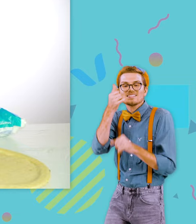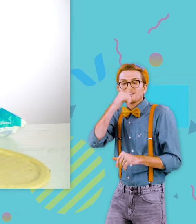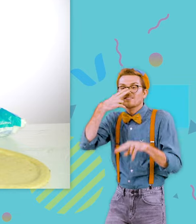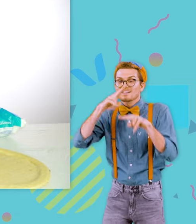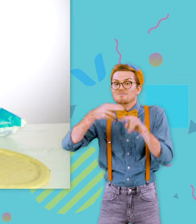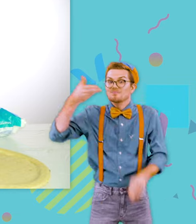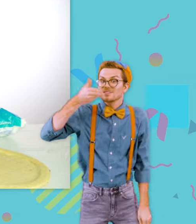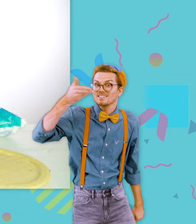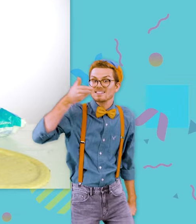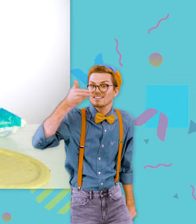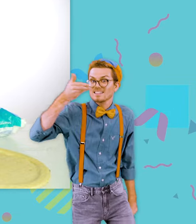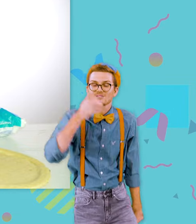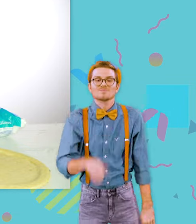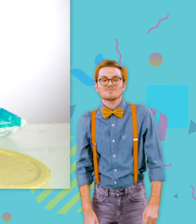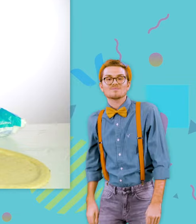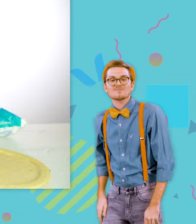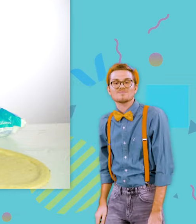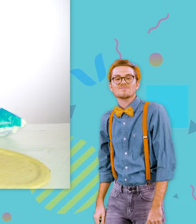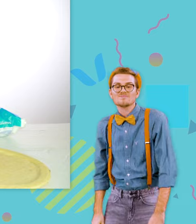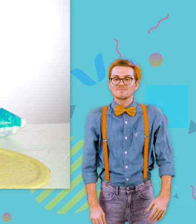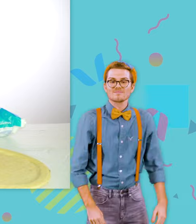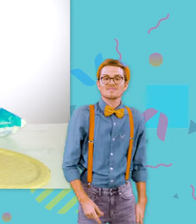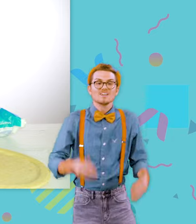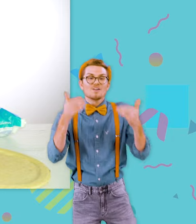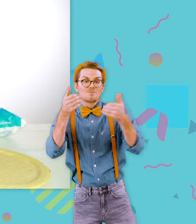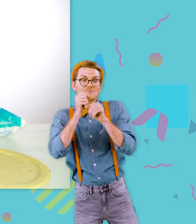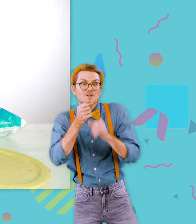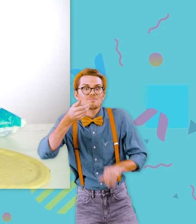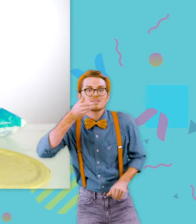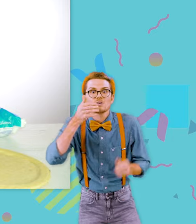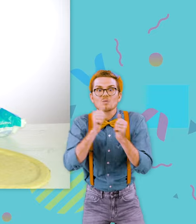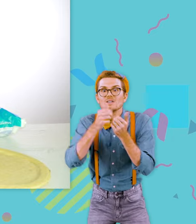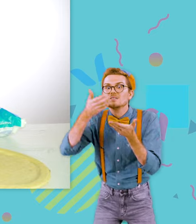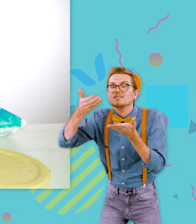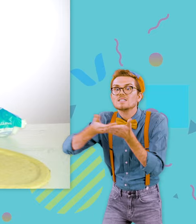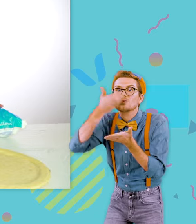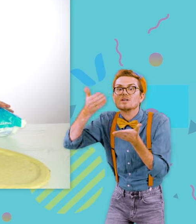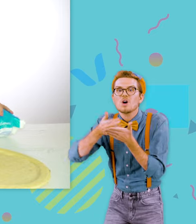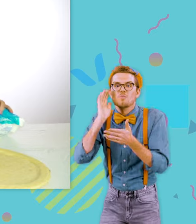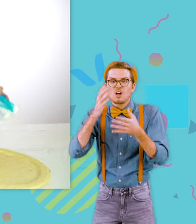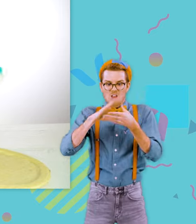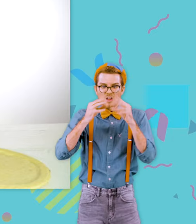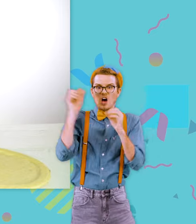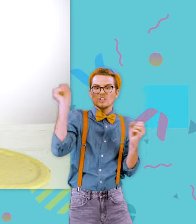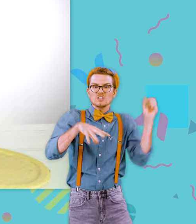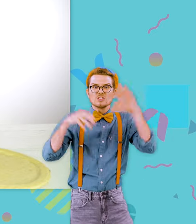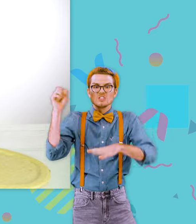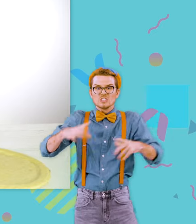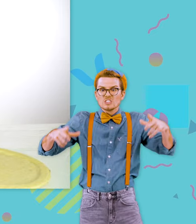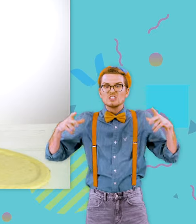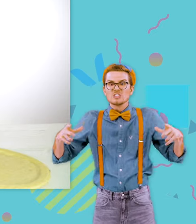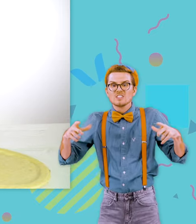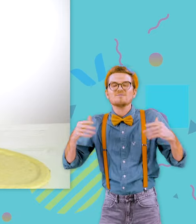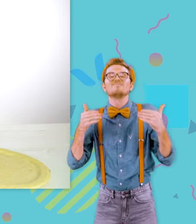Let's make a funny fun pizza. Let's make a pizza with cereals. We'll top it off